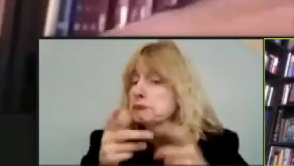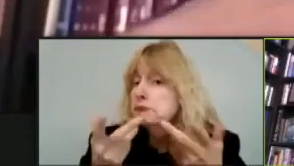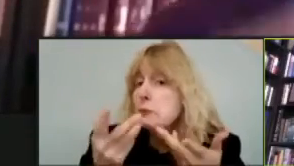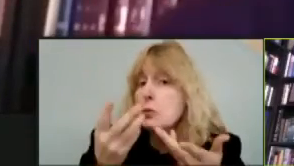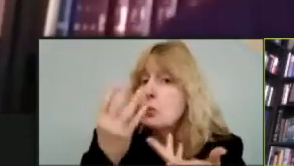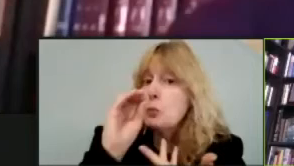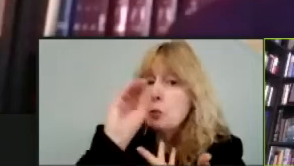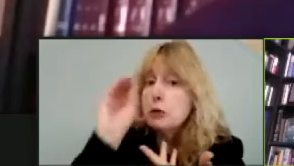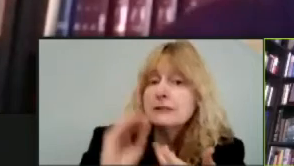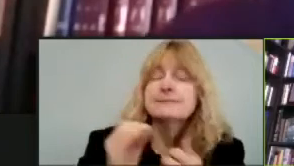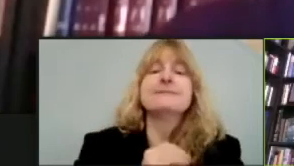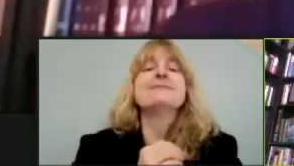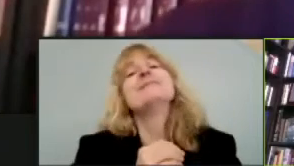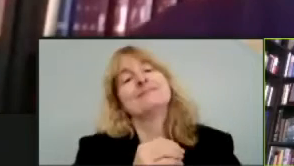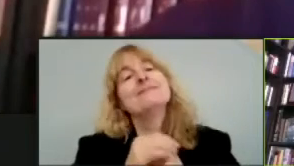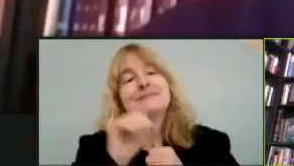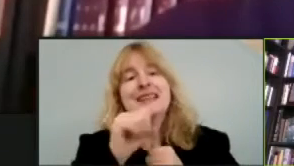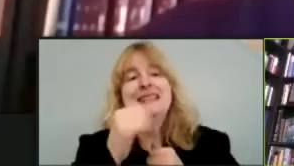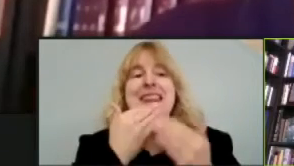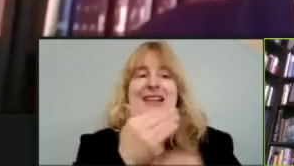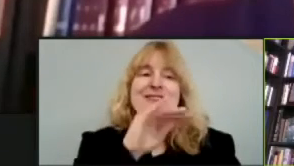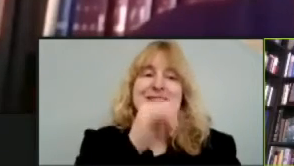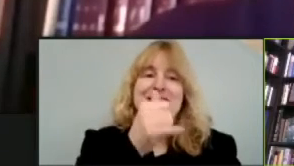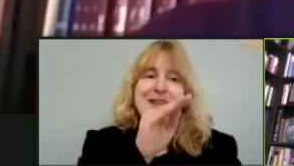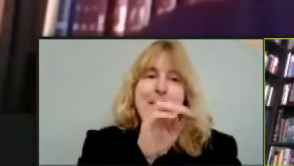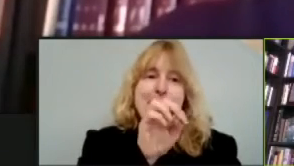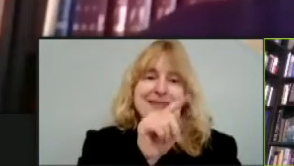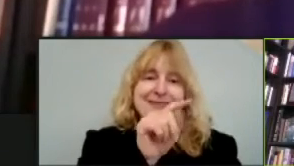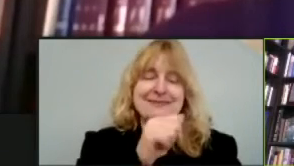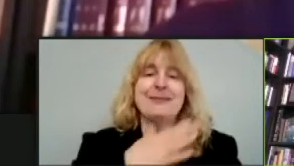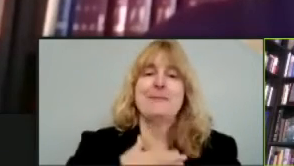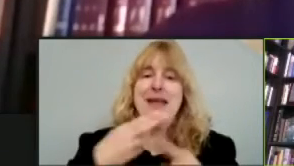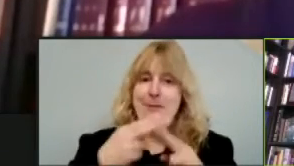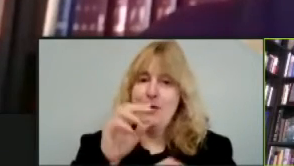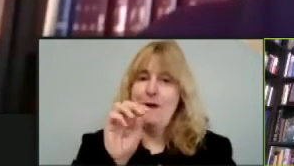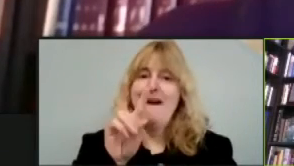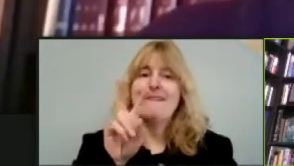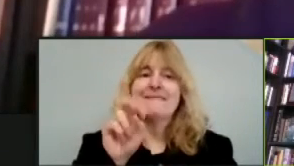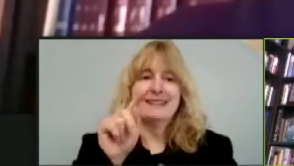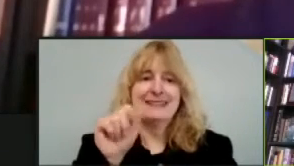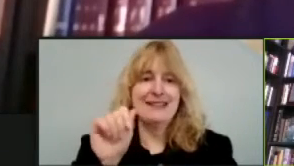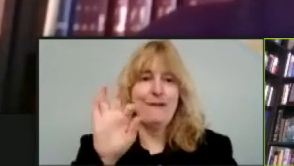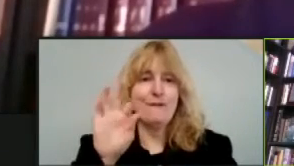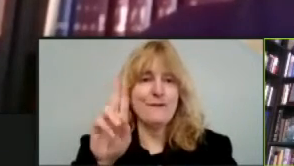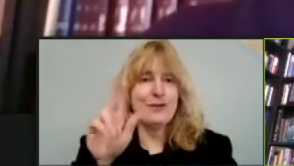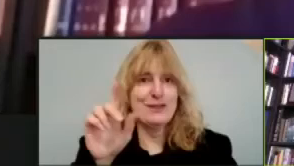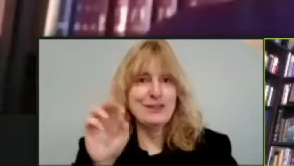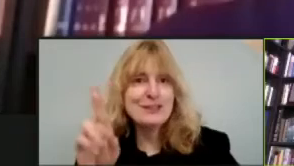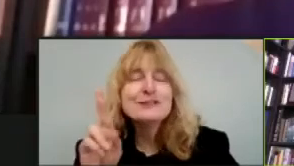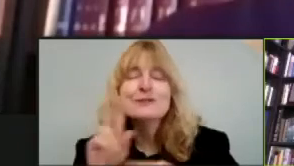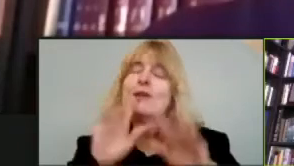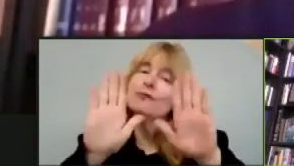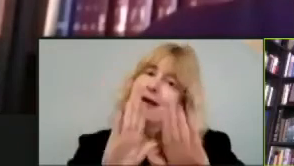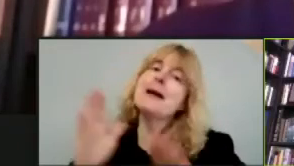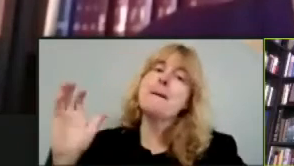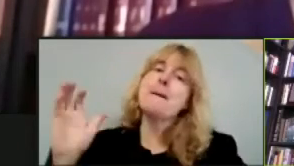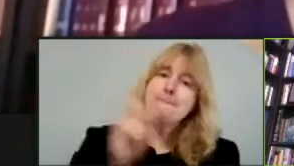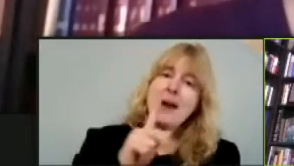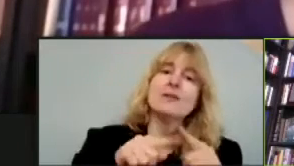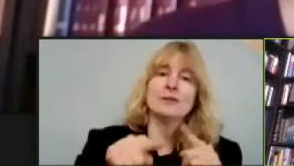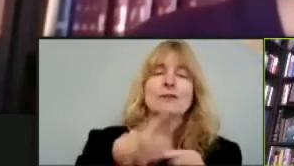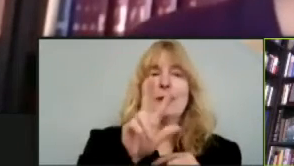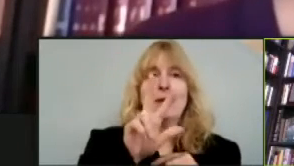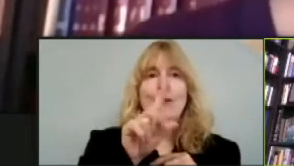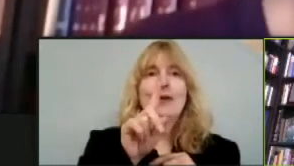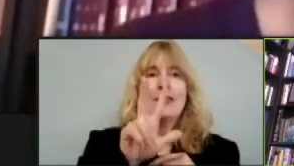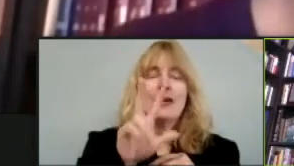Jamita. I'm Veda Fuller, and it's great to come back to the 313 COVID Coalition. Again, with all that's